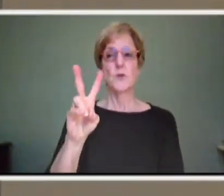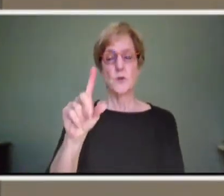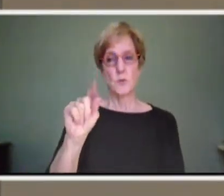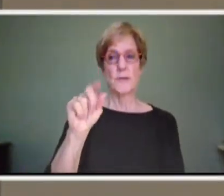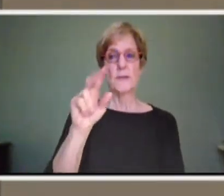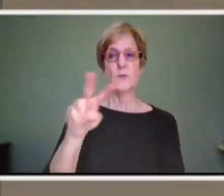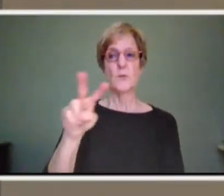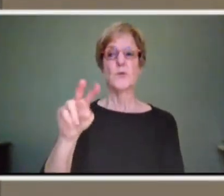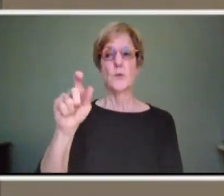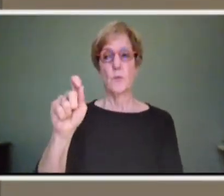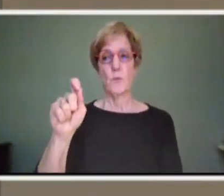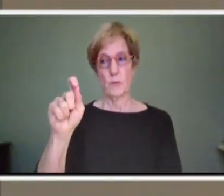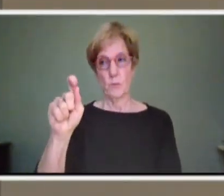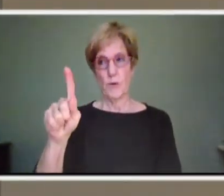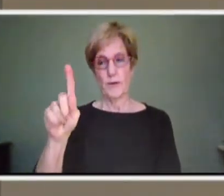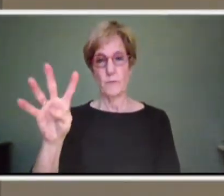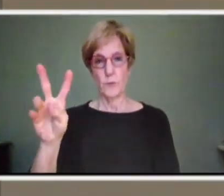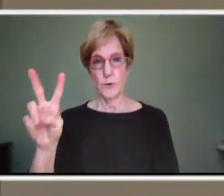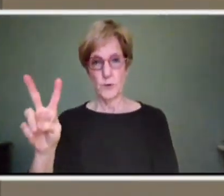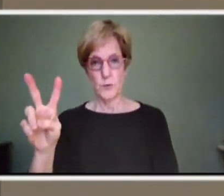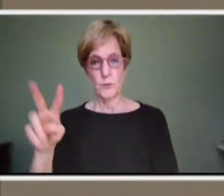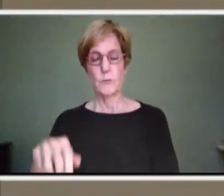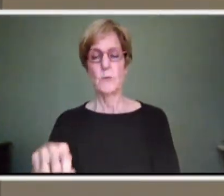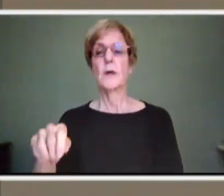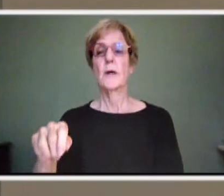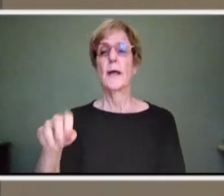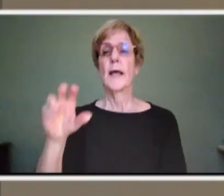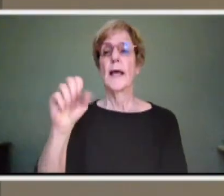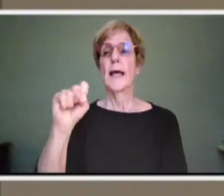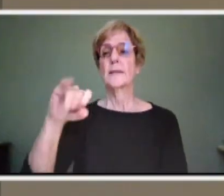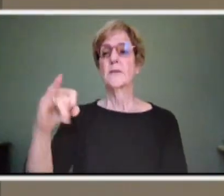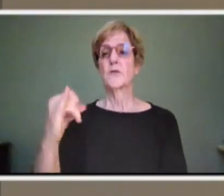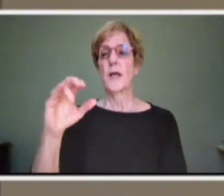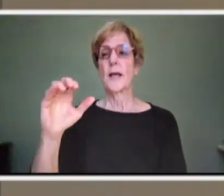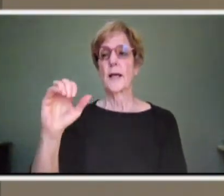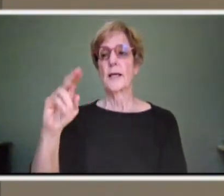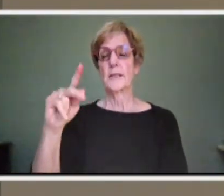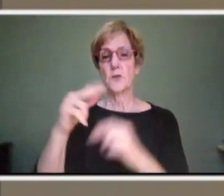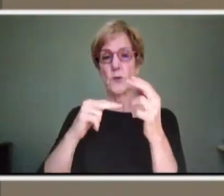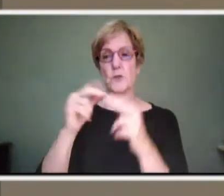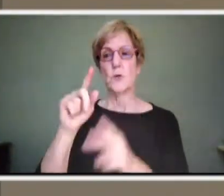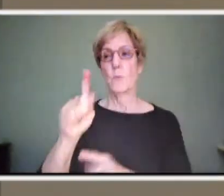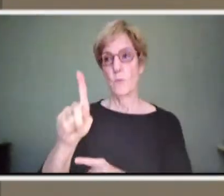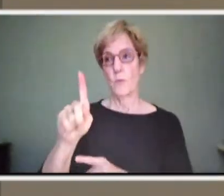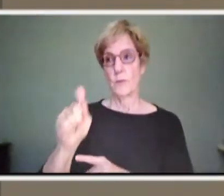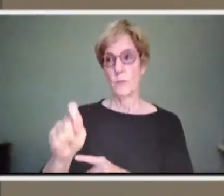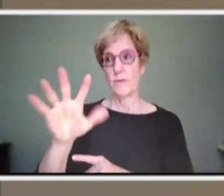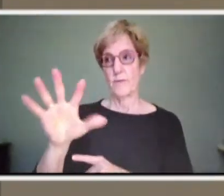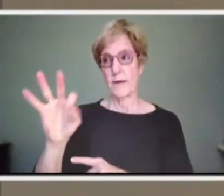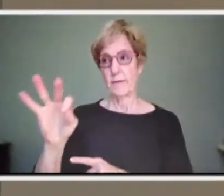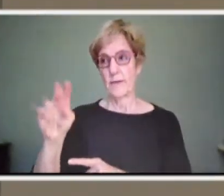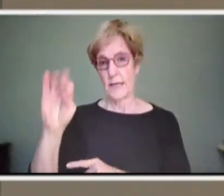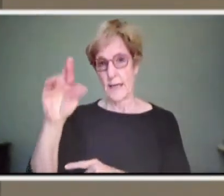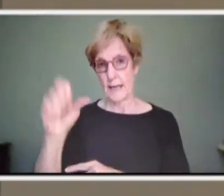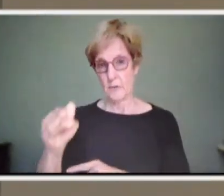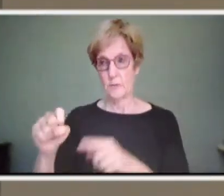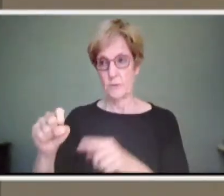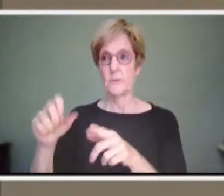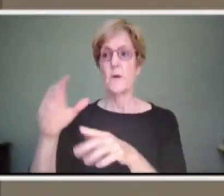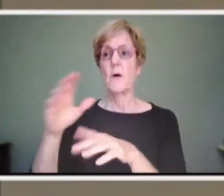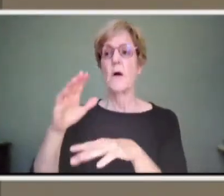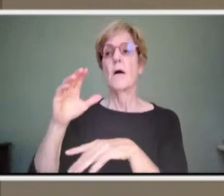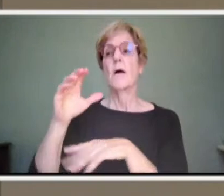2022-142, SHJ Construction Group, for approximately 1.59 acres located on the